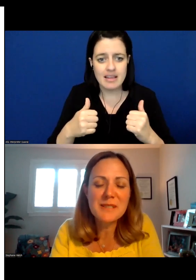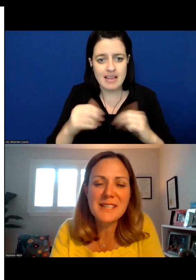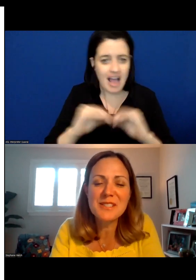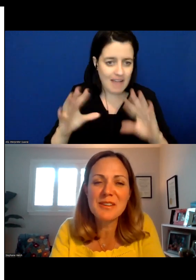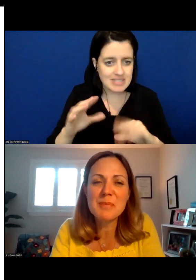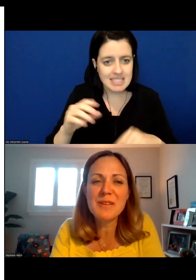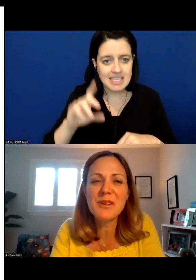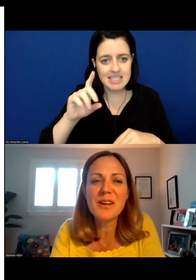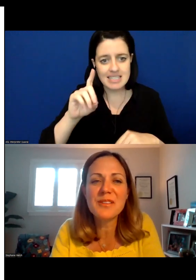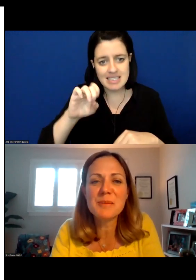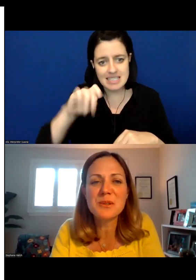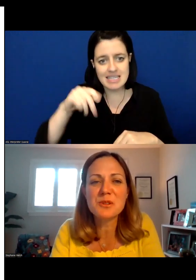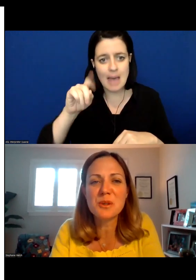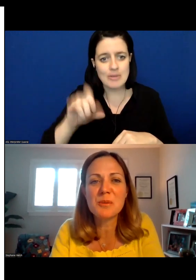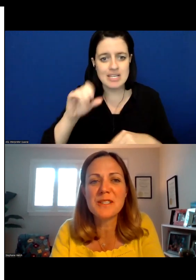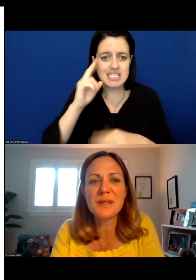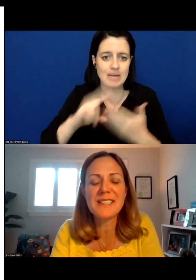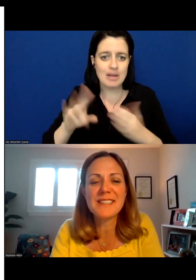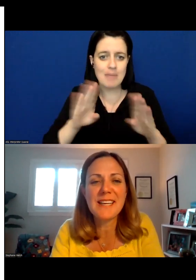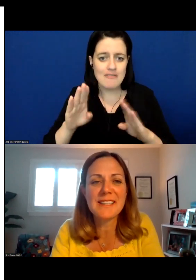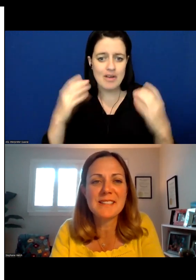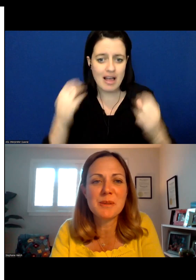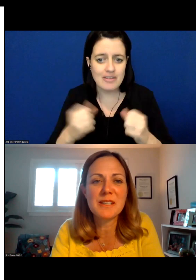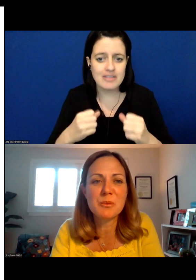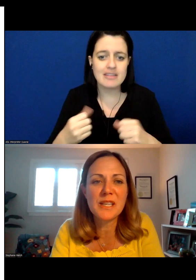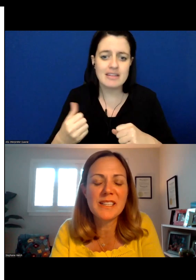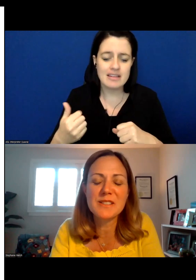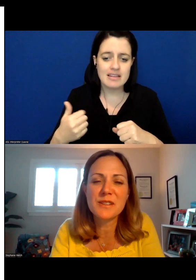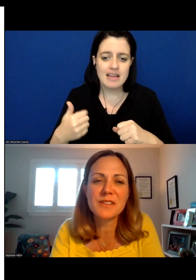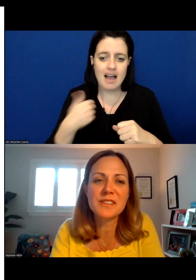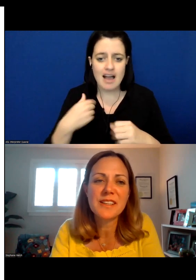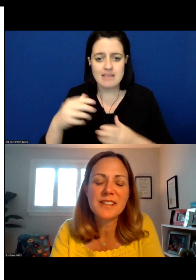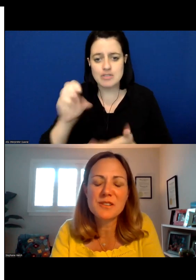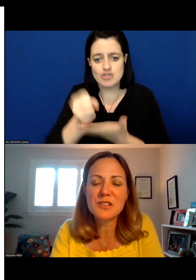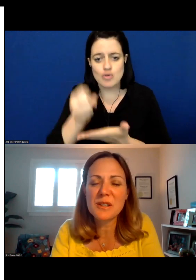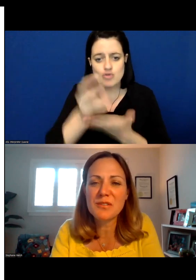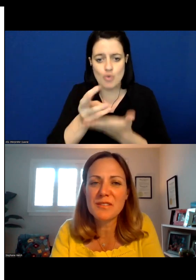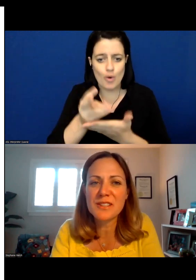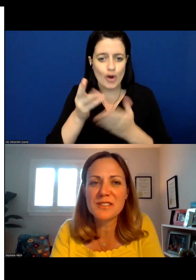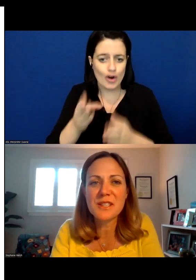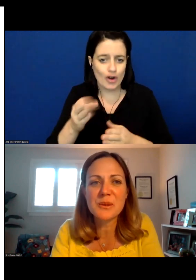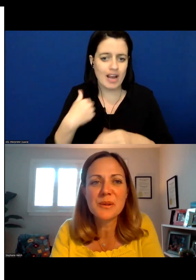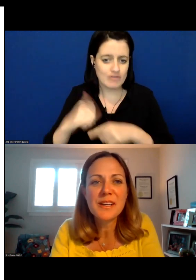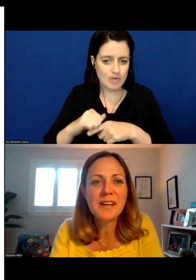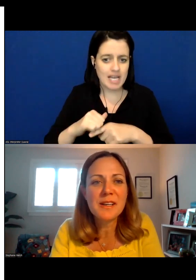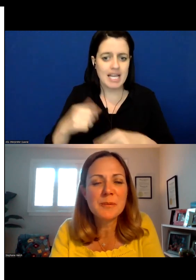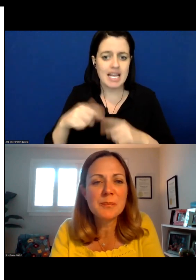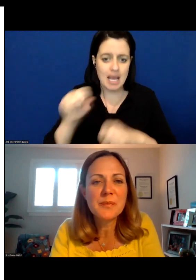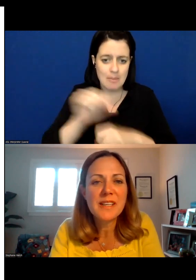obviously I'm the Deputy Secretary of Behavioral Health. I'm a social worker by training, and I've been working in this field close to 25 years.